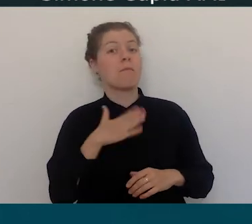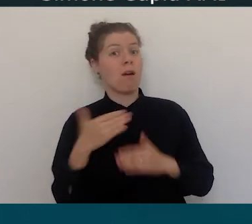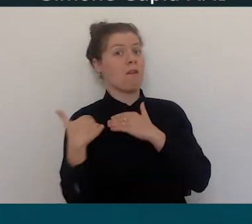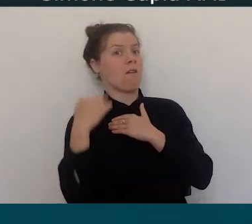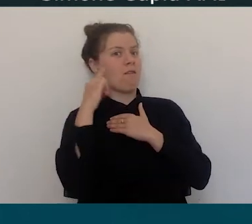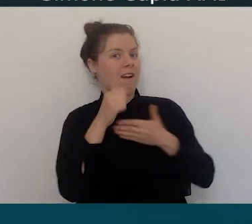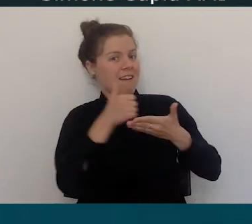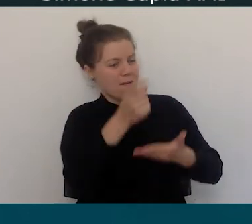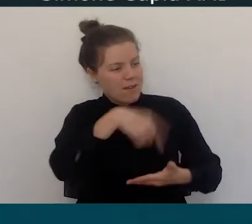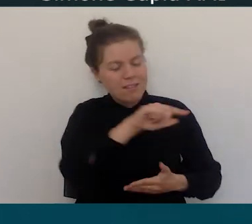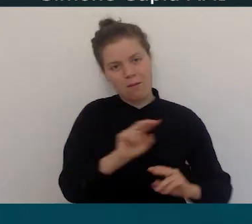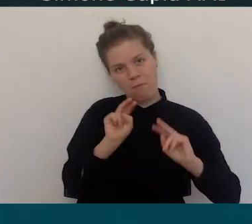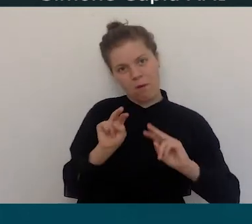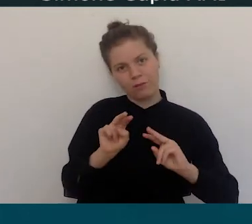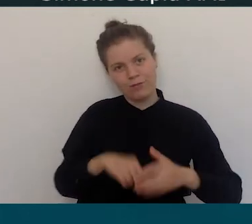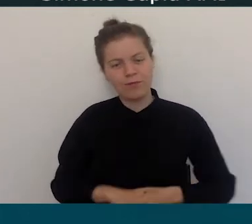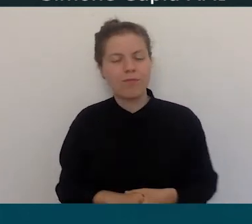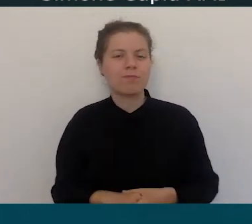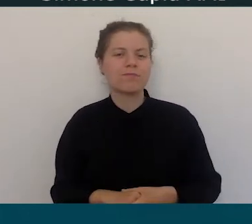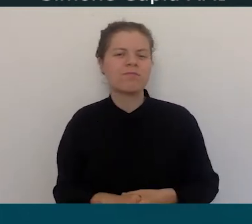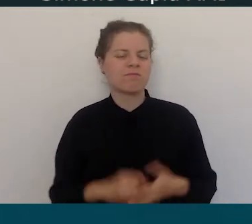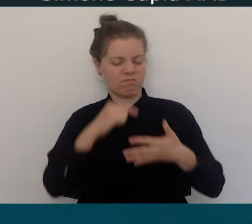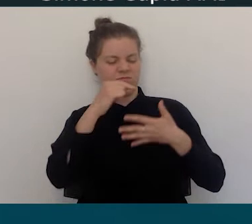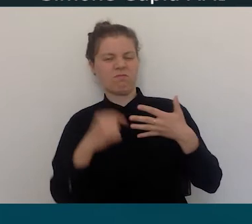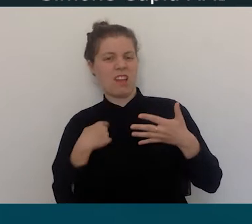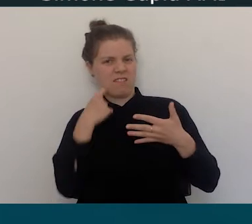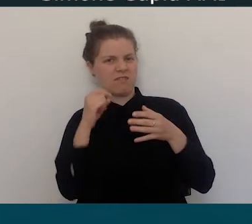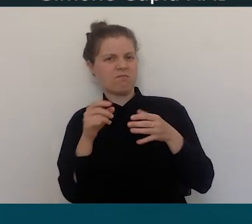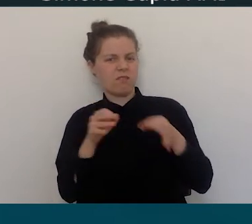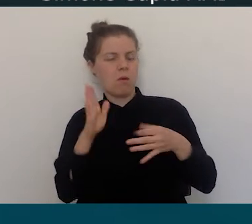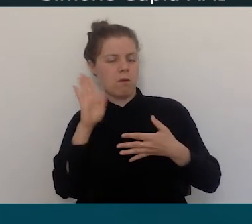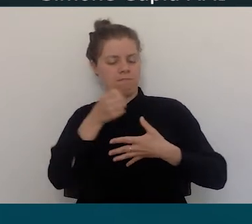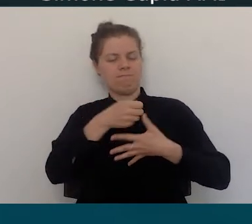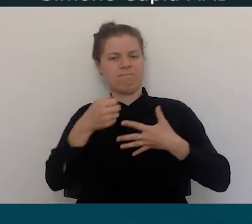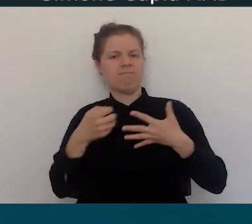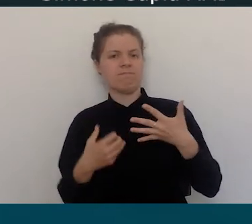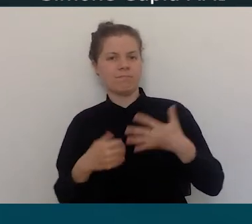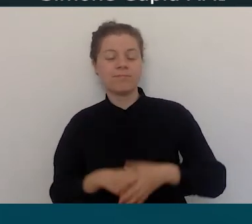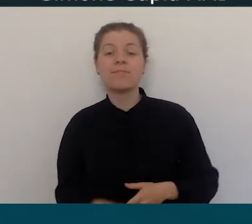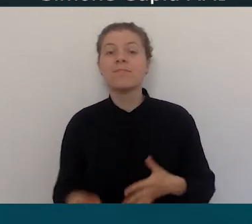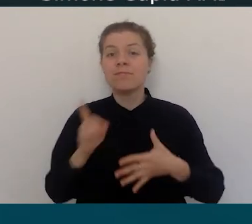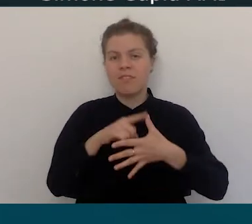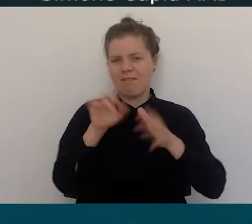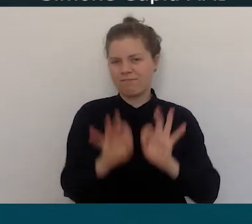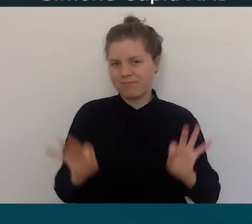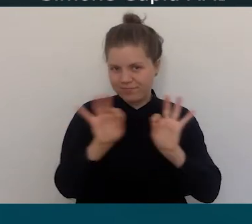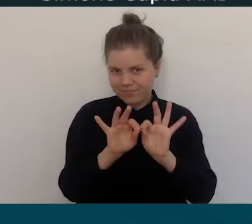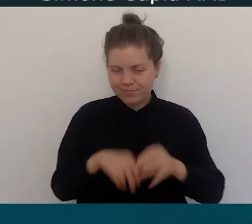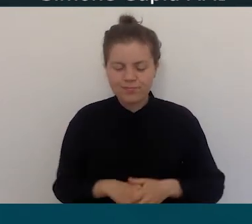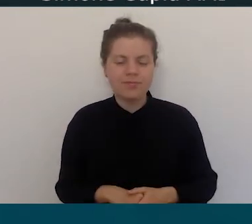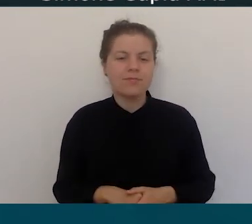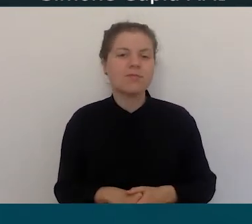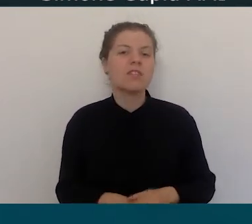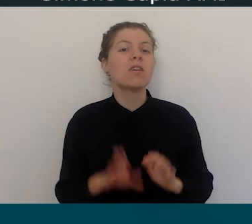documentary. Let's break these down a little bit, and we're going to start with relevance. I'll show you a couple of different images.